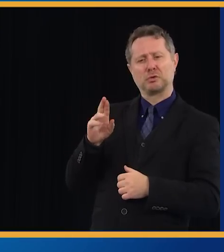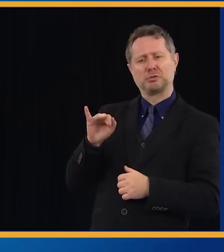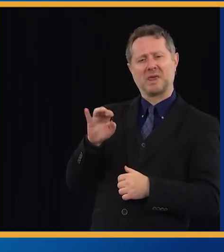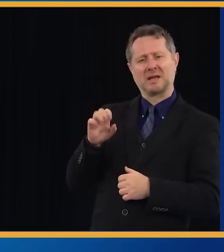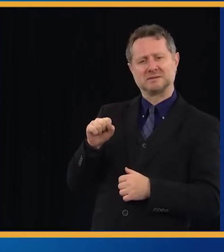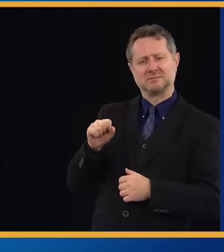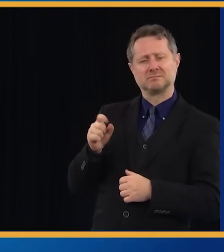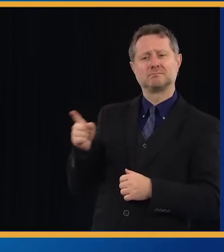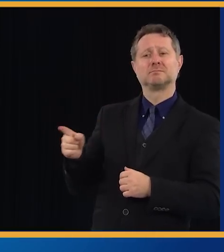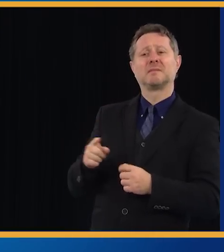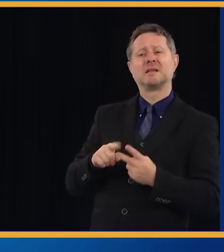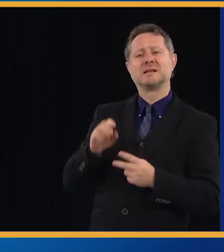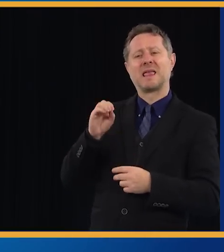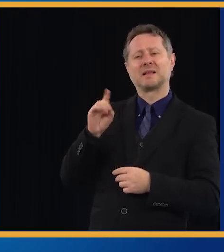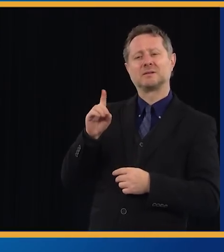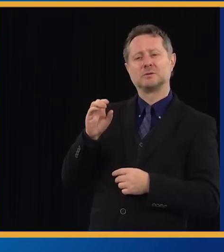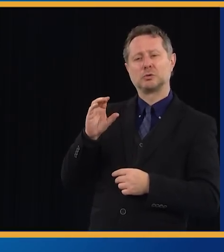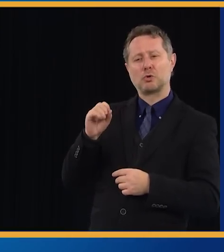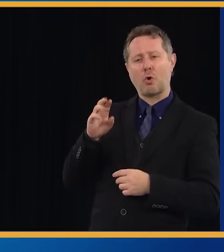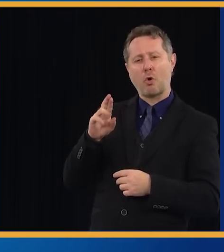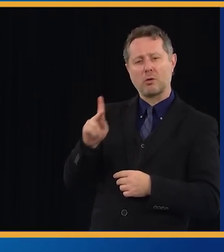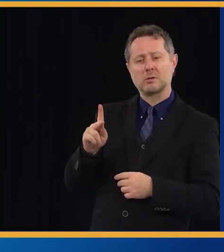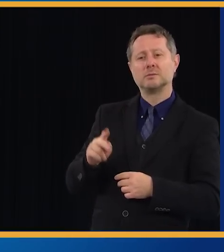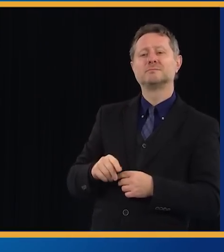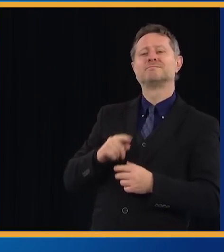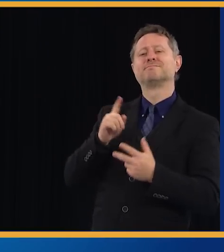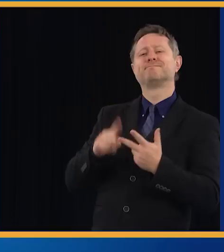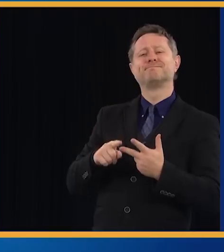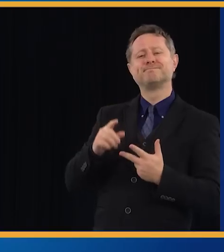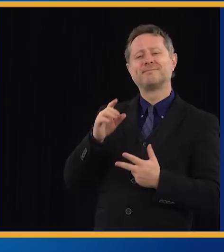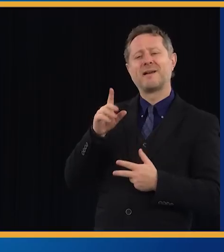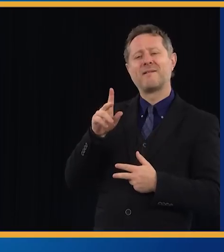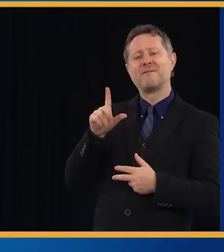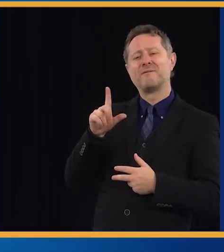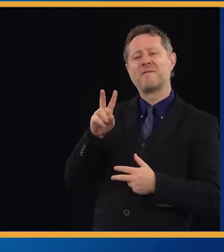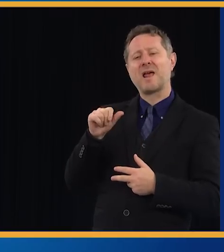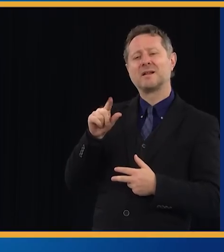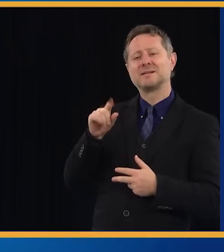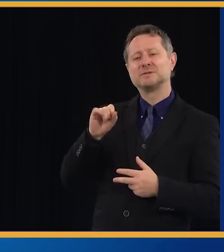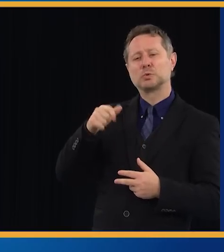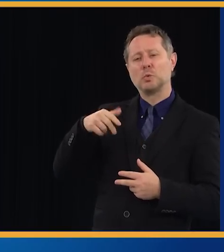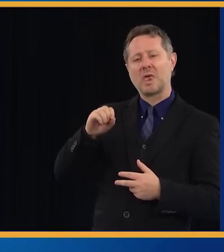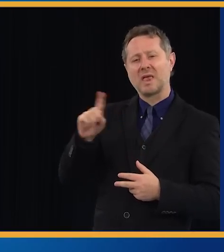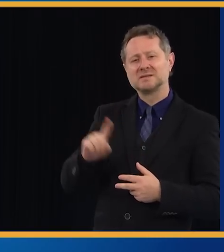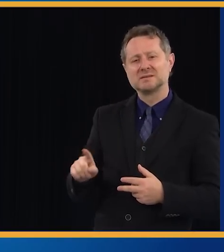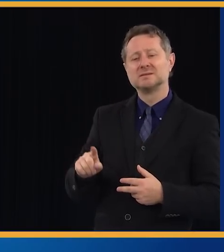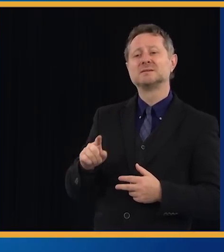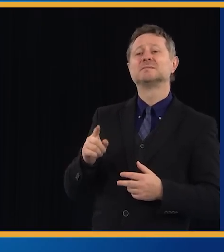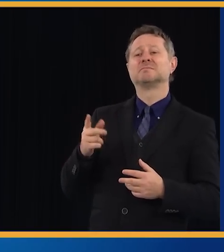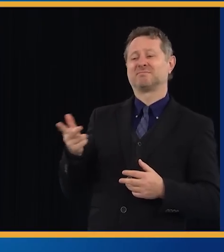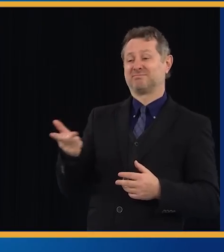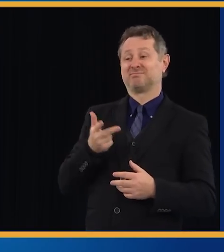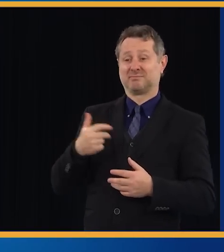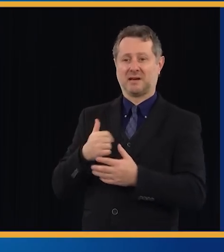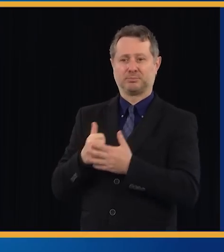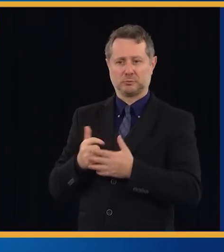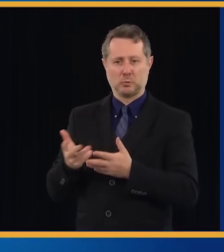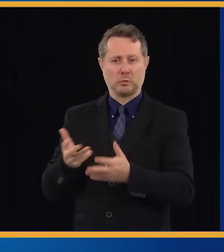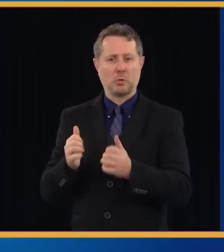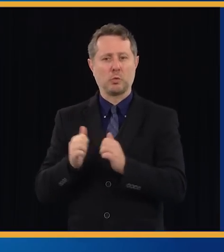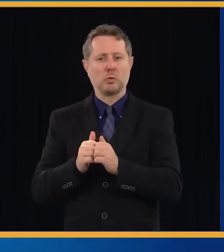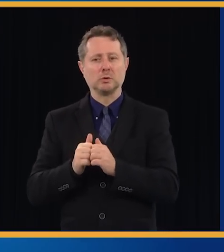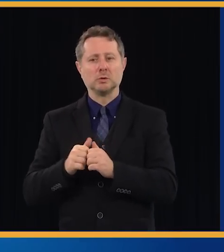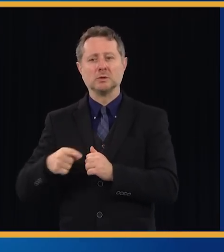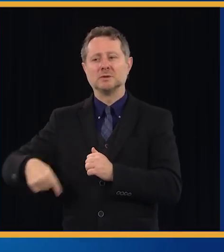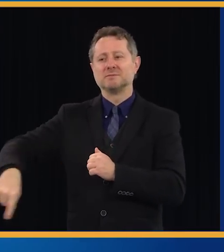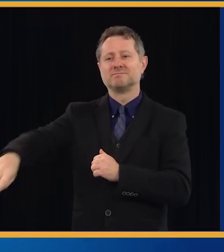and Congressmember Nydia Velasquez to help us work with the churches in those communities. The churches